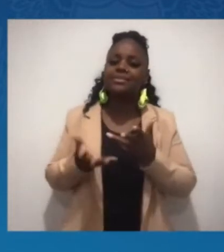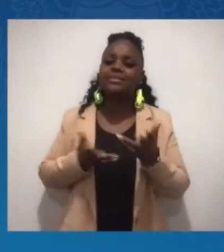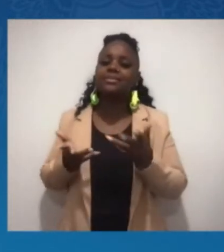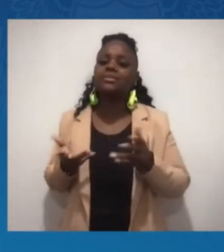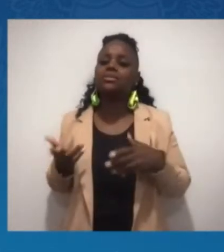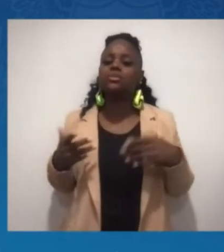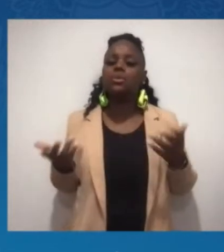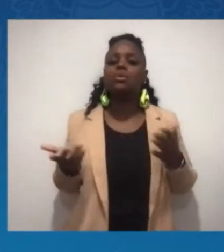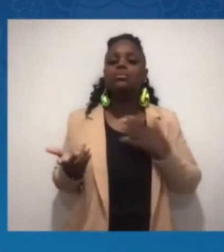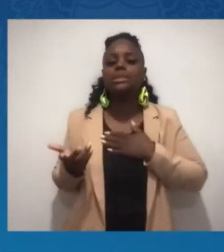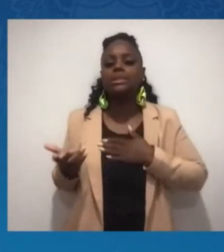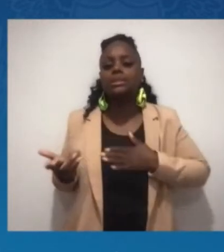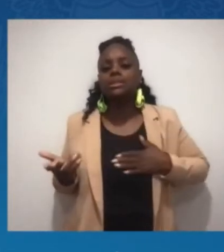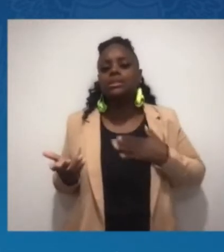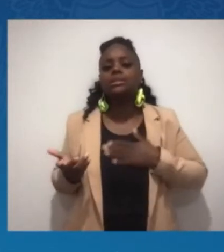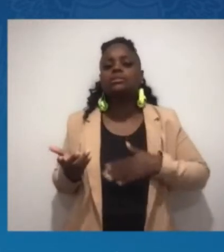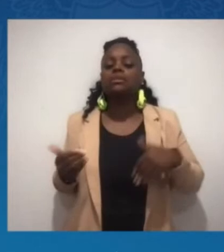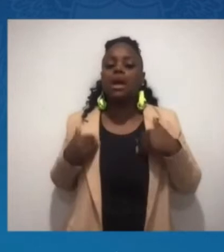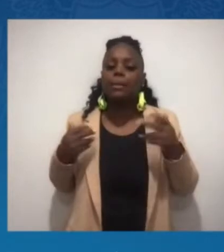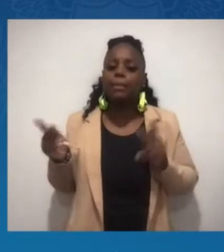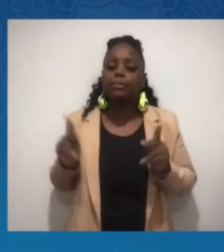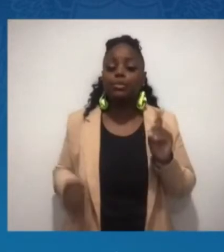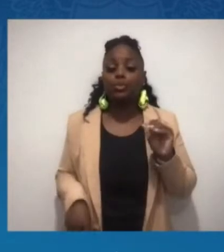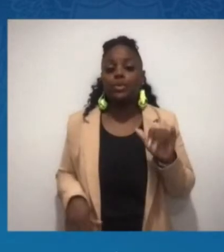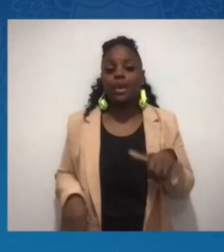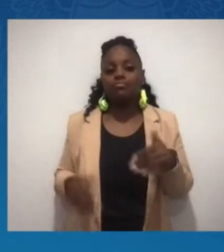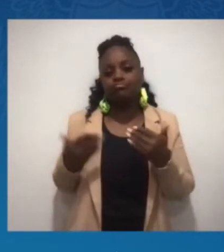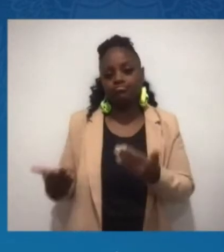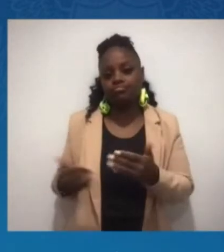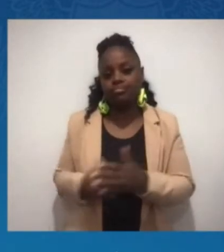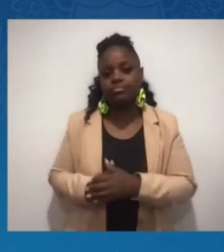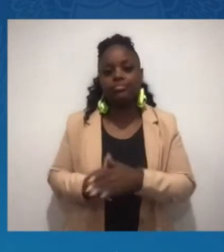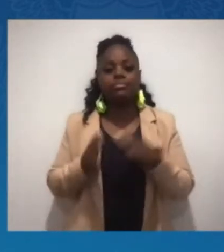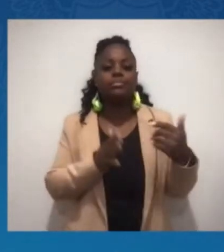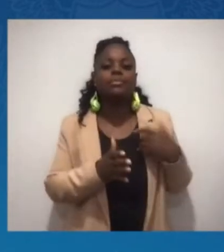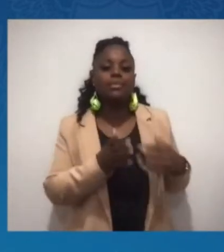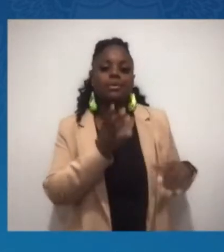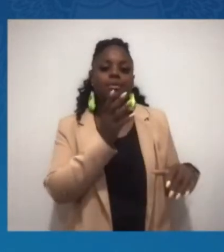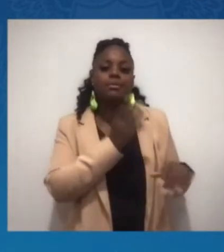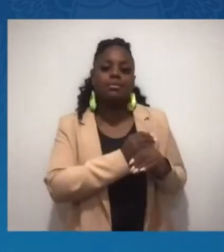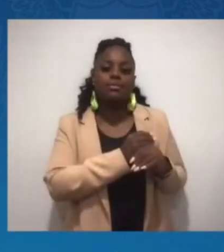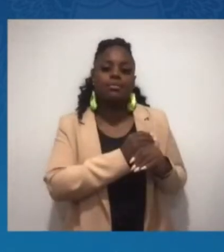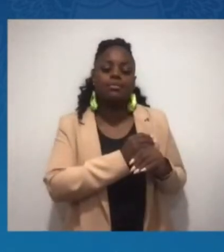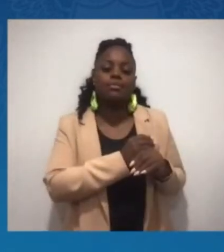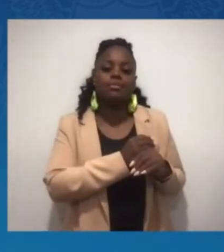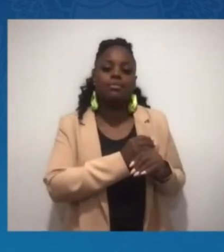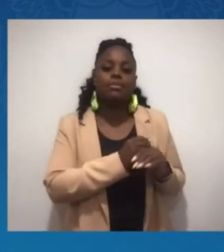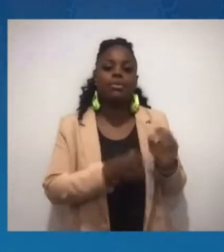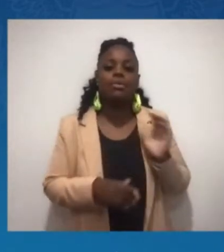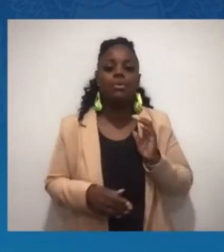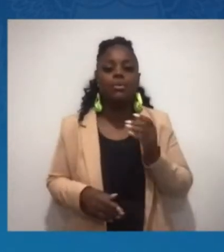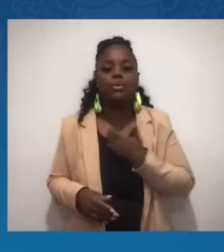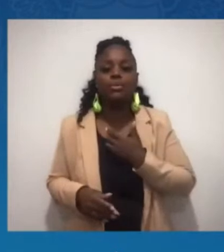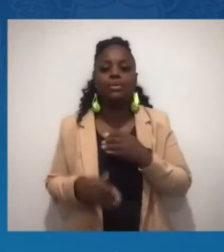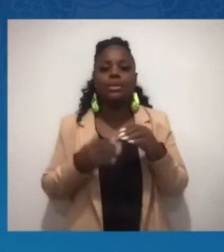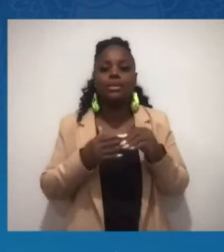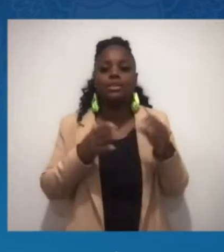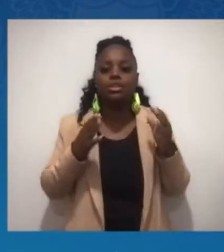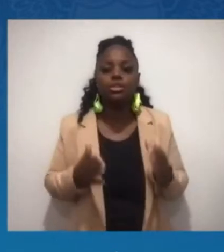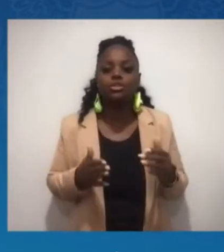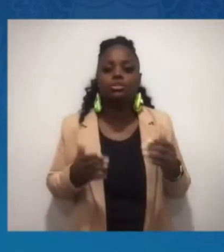I'll add that our young leaders have already been at the forefront of our movement, destigmatizing abortion. Yeah. So all credit to those young leaders